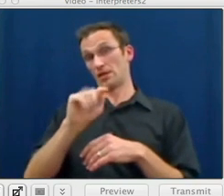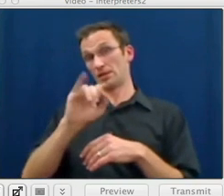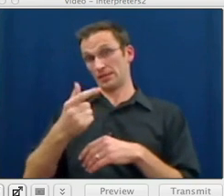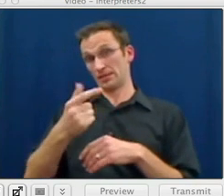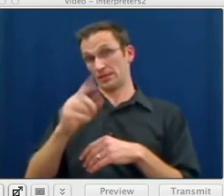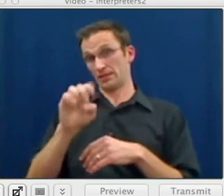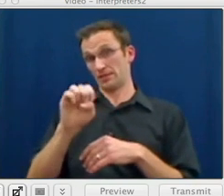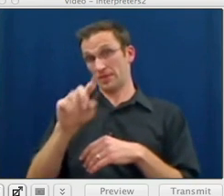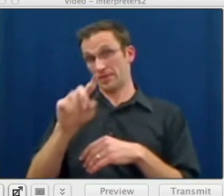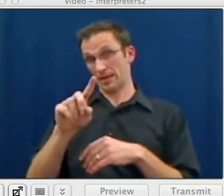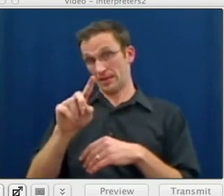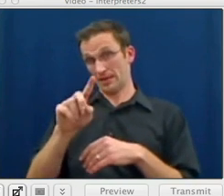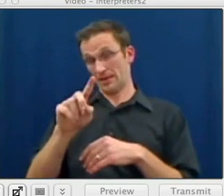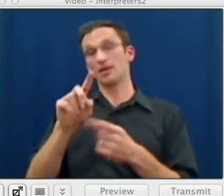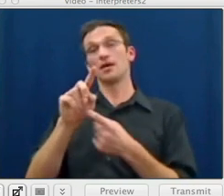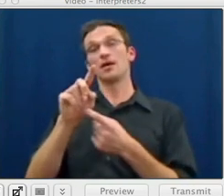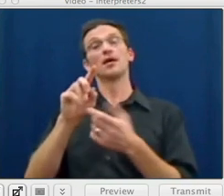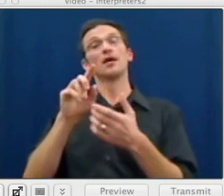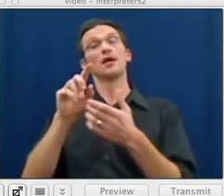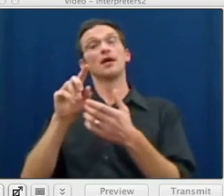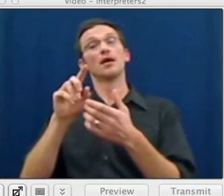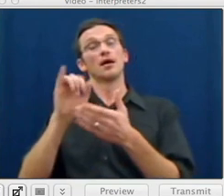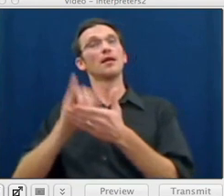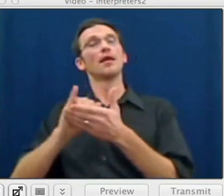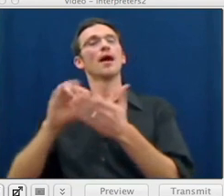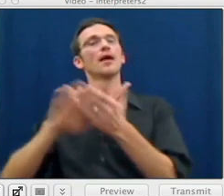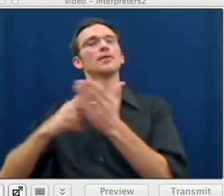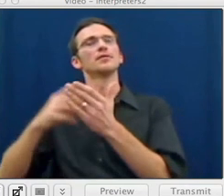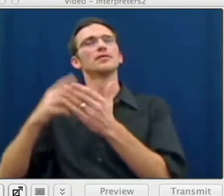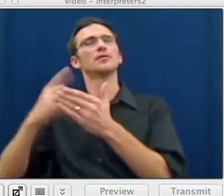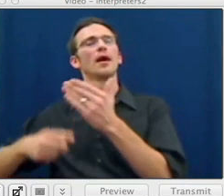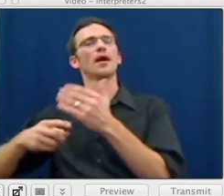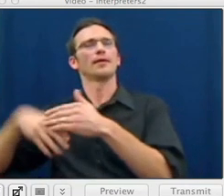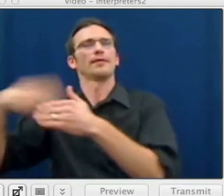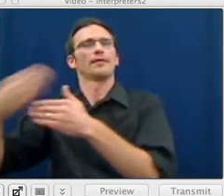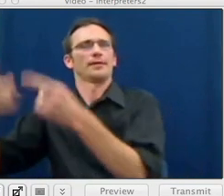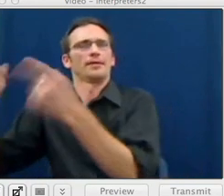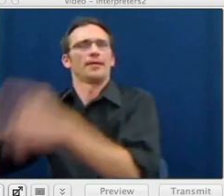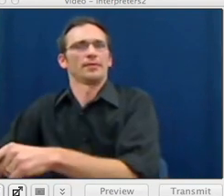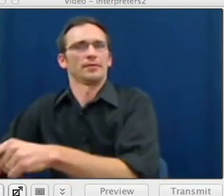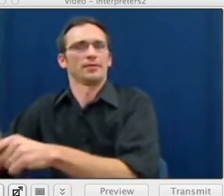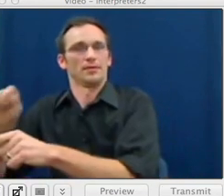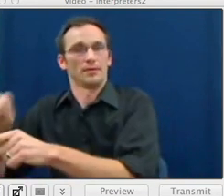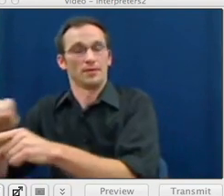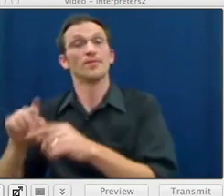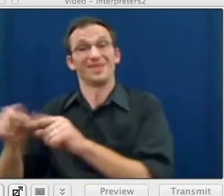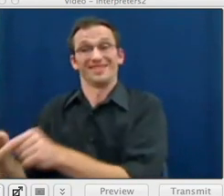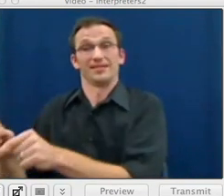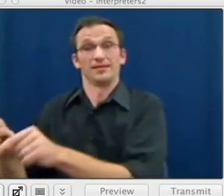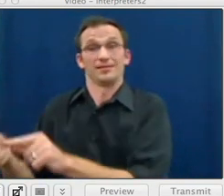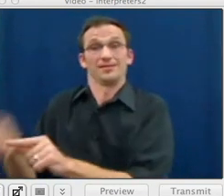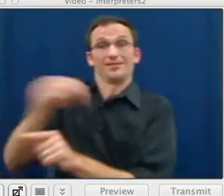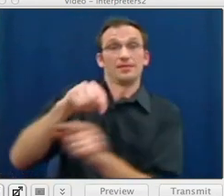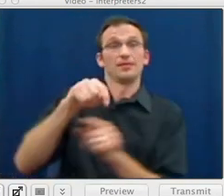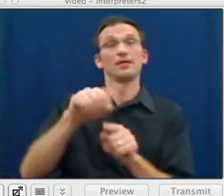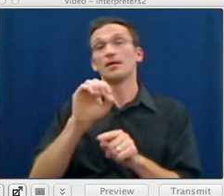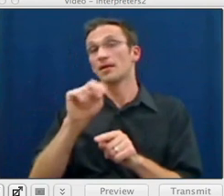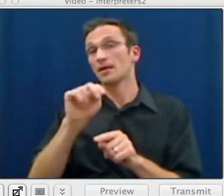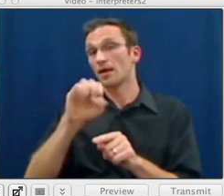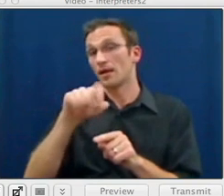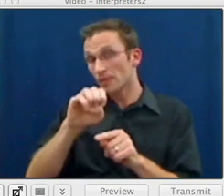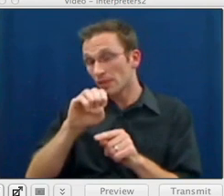is the construct that gets used for what happened next. Consequences is a very different way of talking